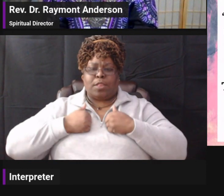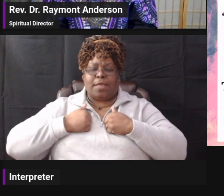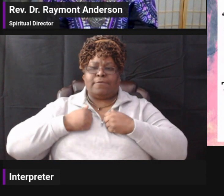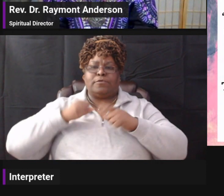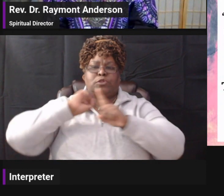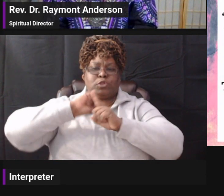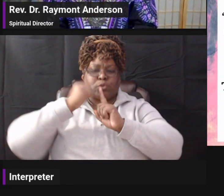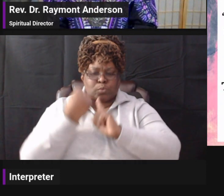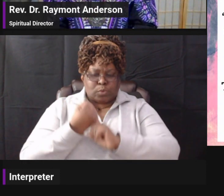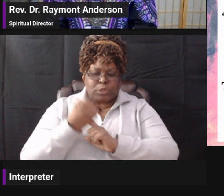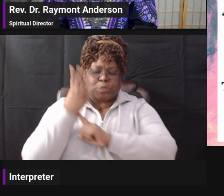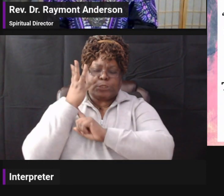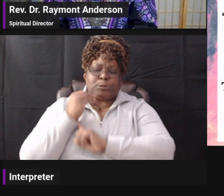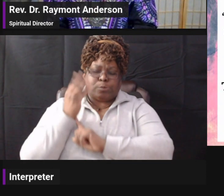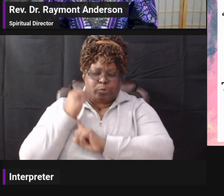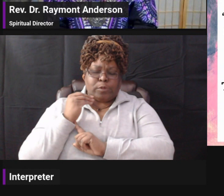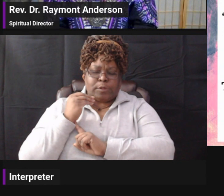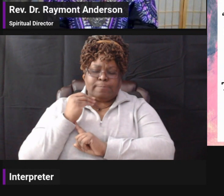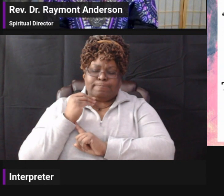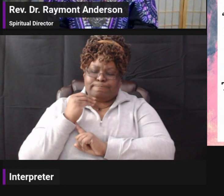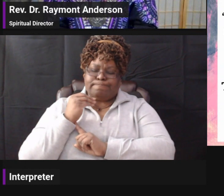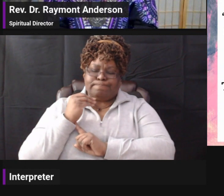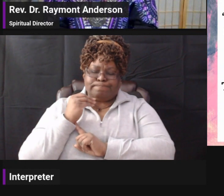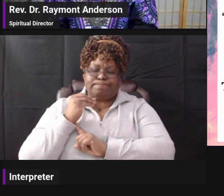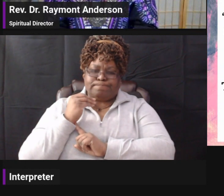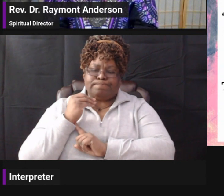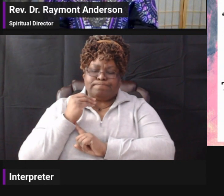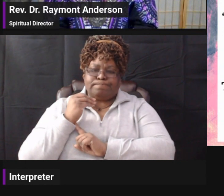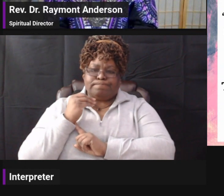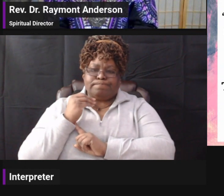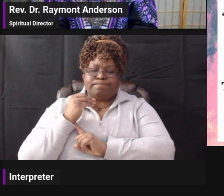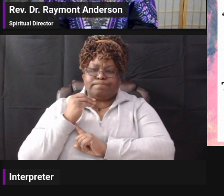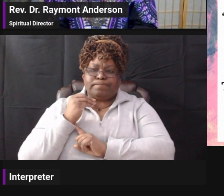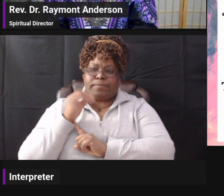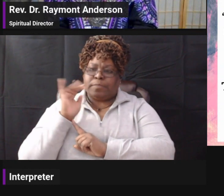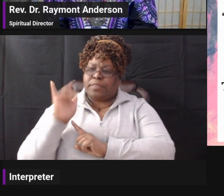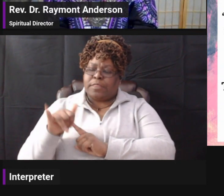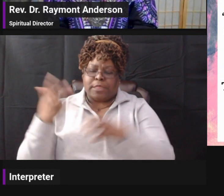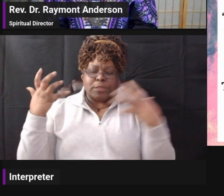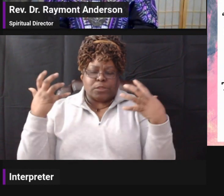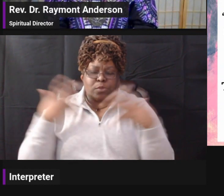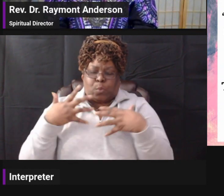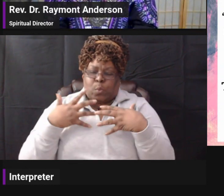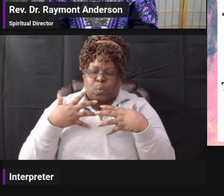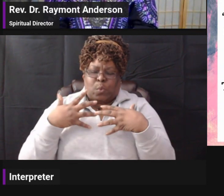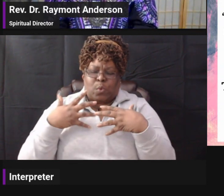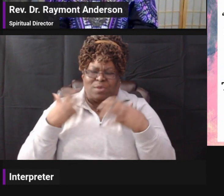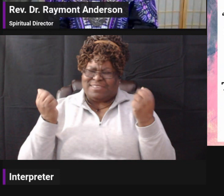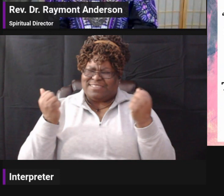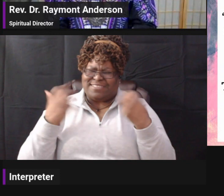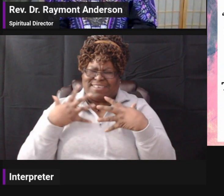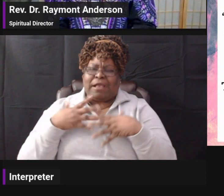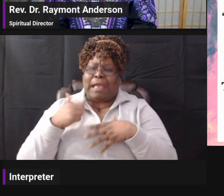real life experiences somewhere on the earth. That's